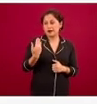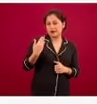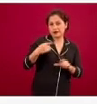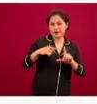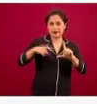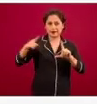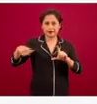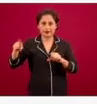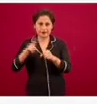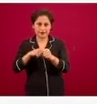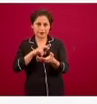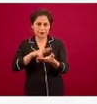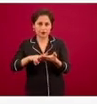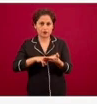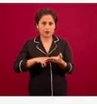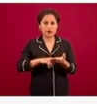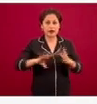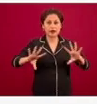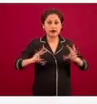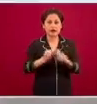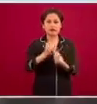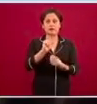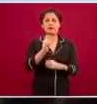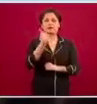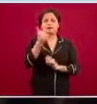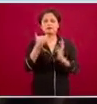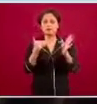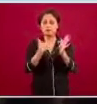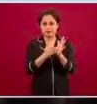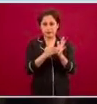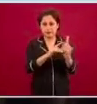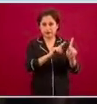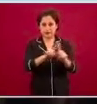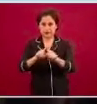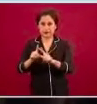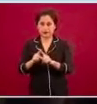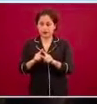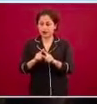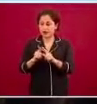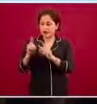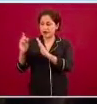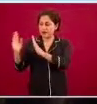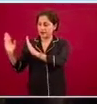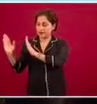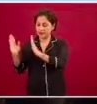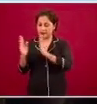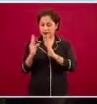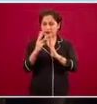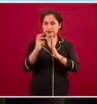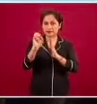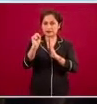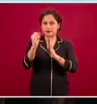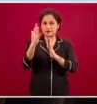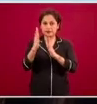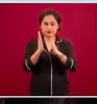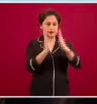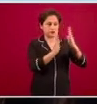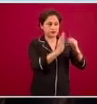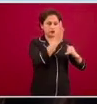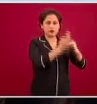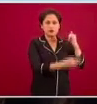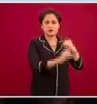And here we have the vigilance statistics of the two graphics that I presented. These are the